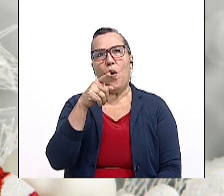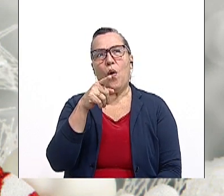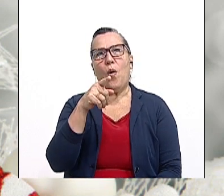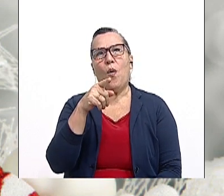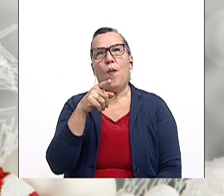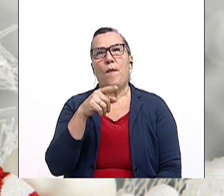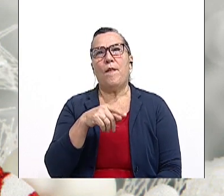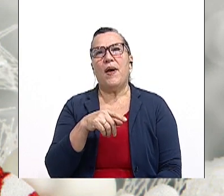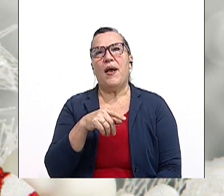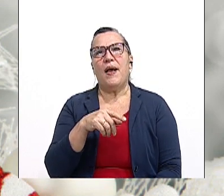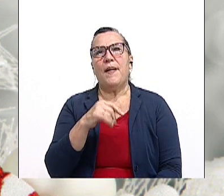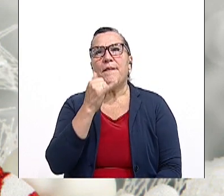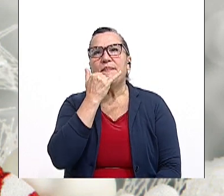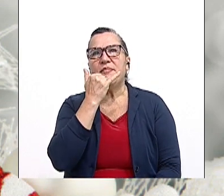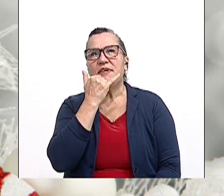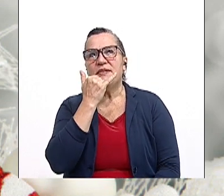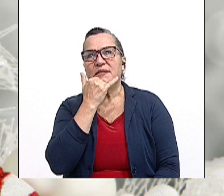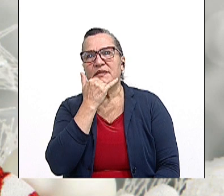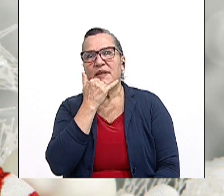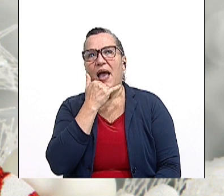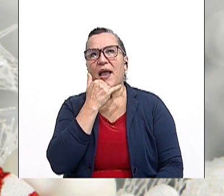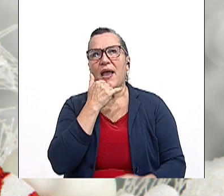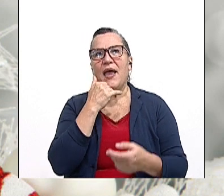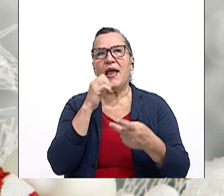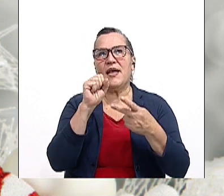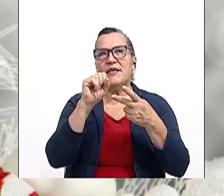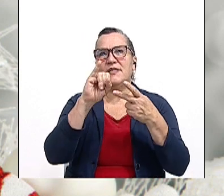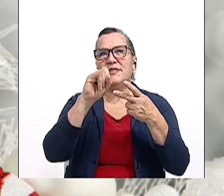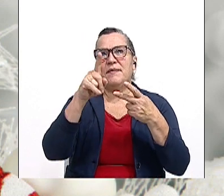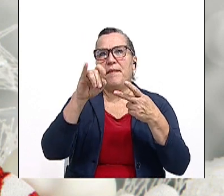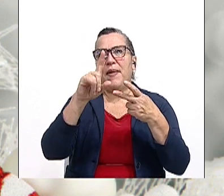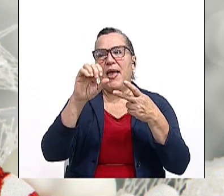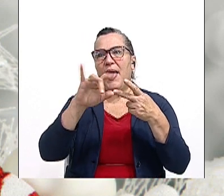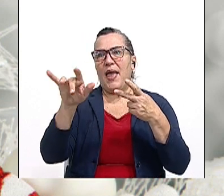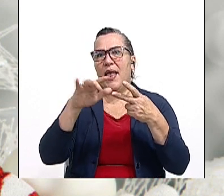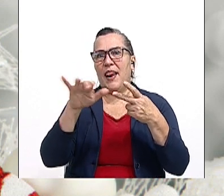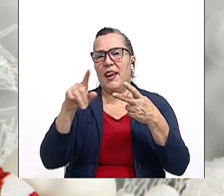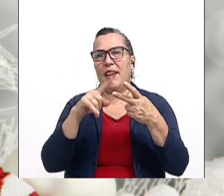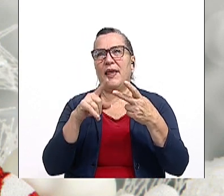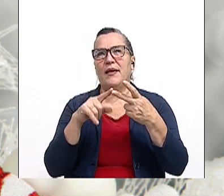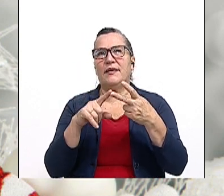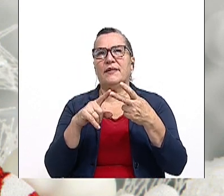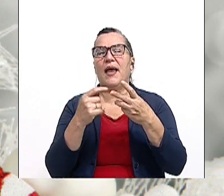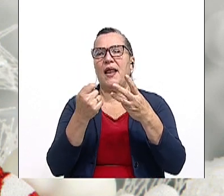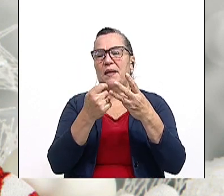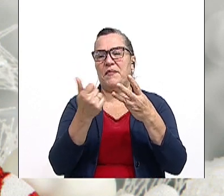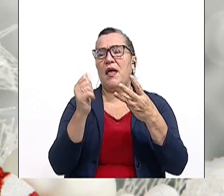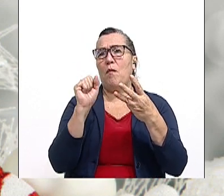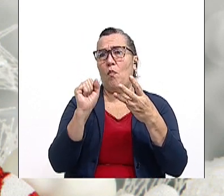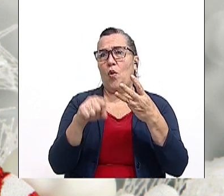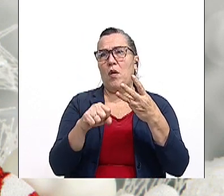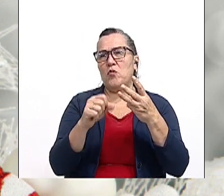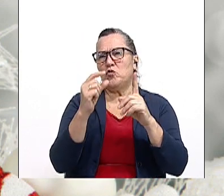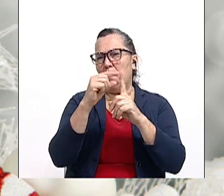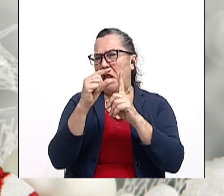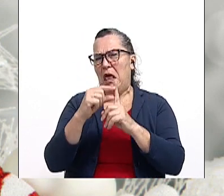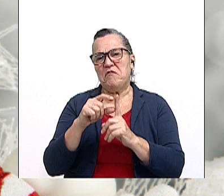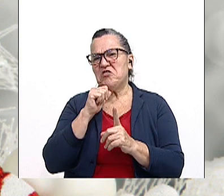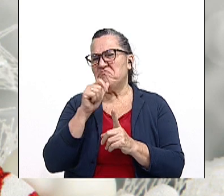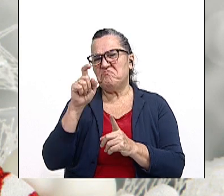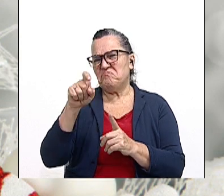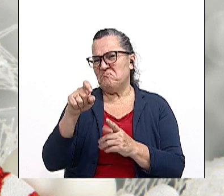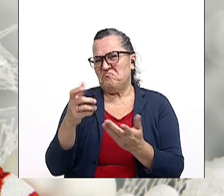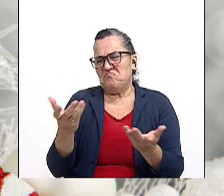We have a mistake in spelling. We can eliminate some words that